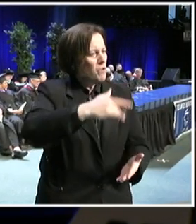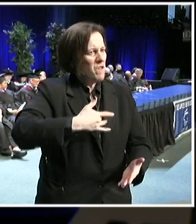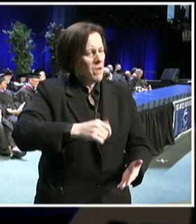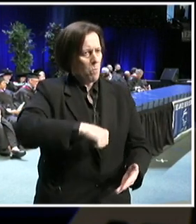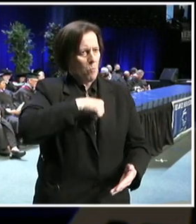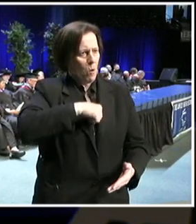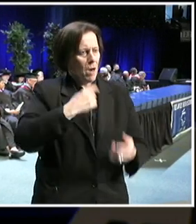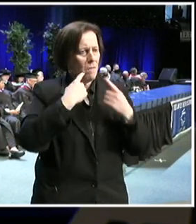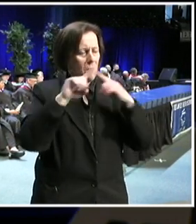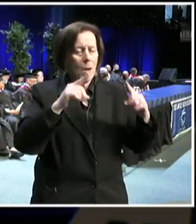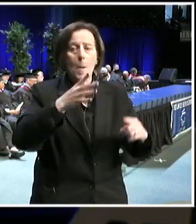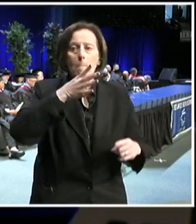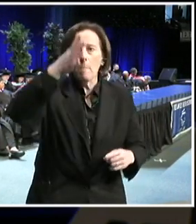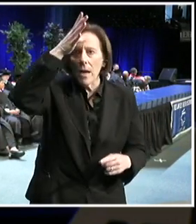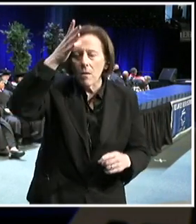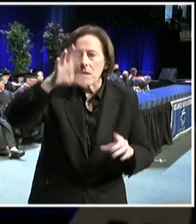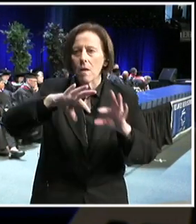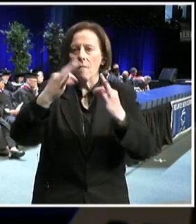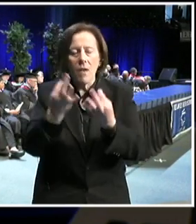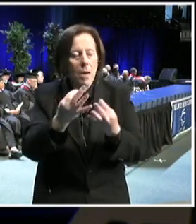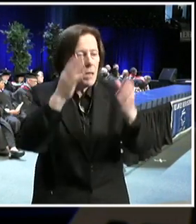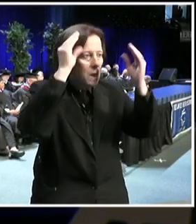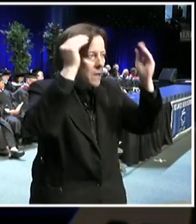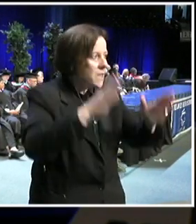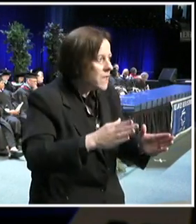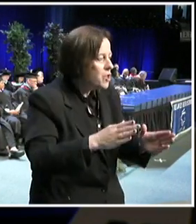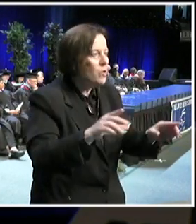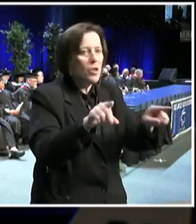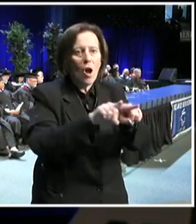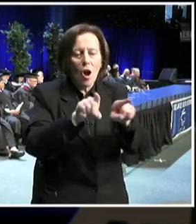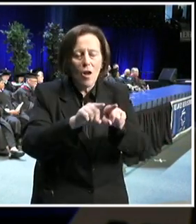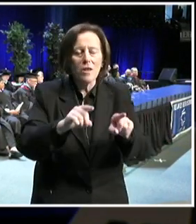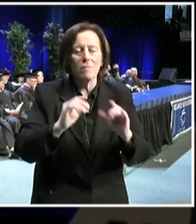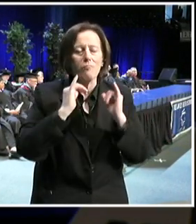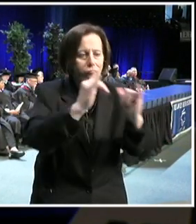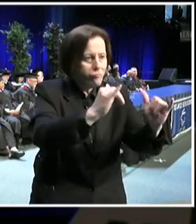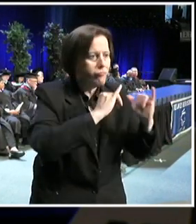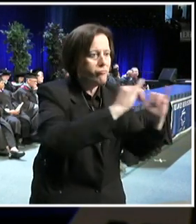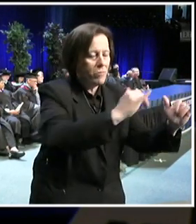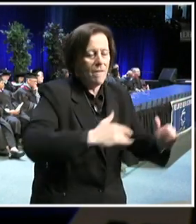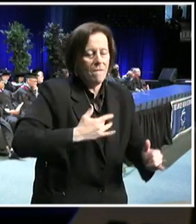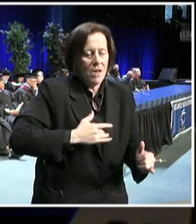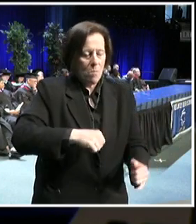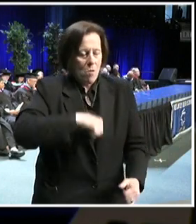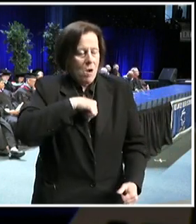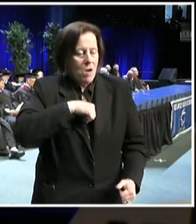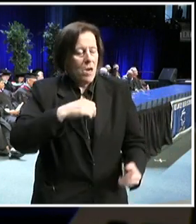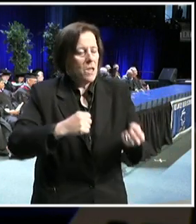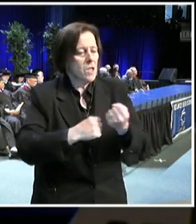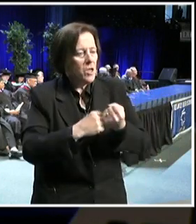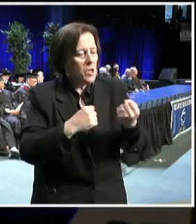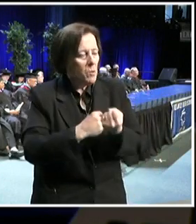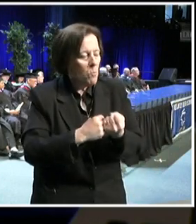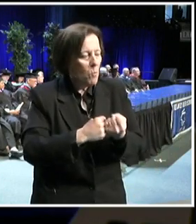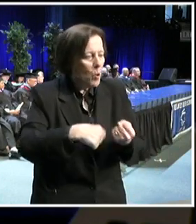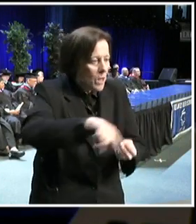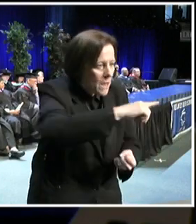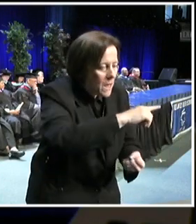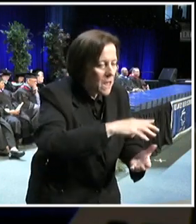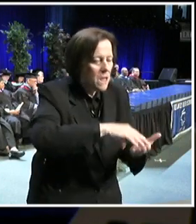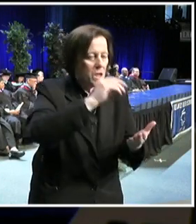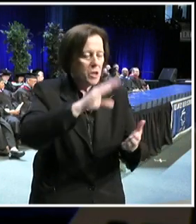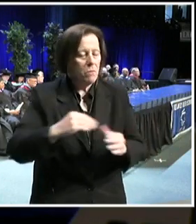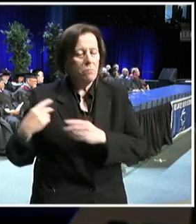accomplishments. Parents, families, teachers, you should also be proud of your accomplishments. The support you have provided these students along the